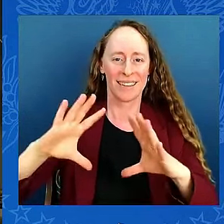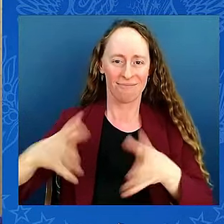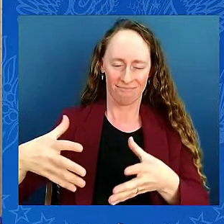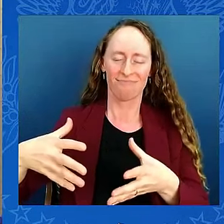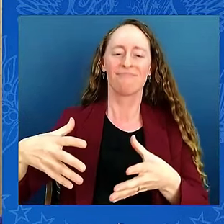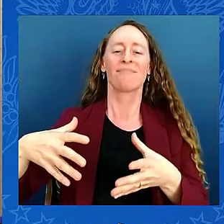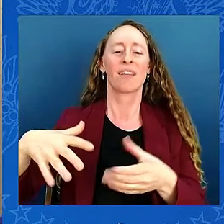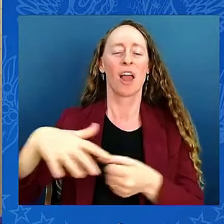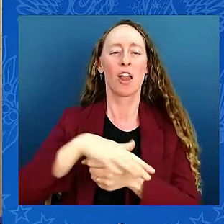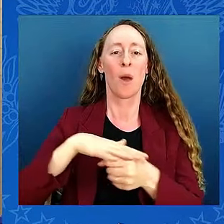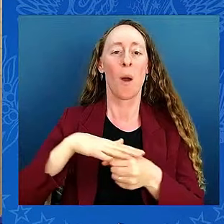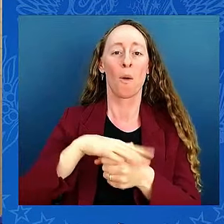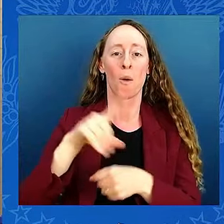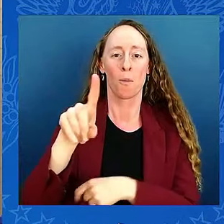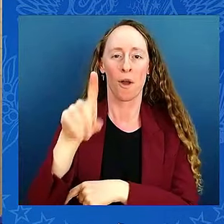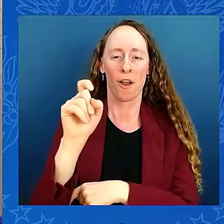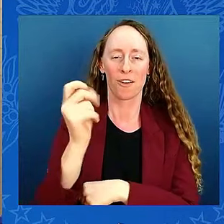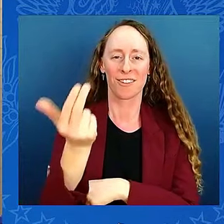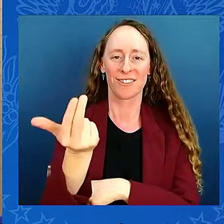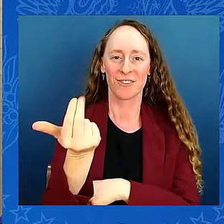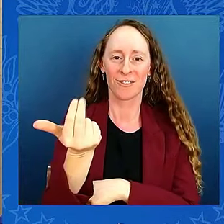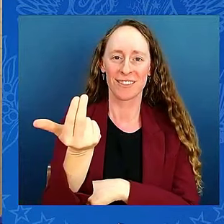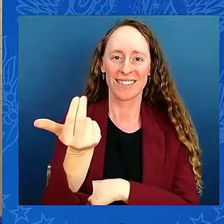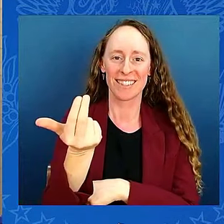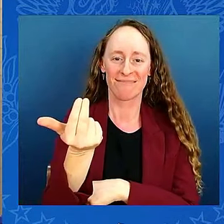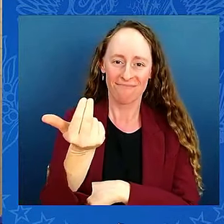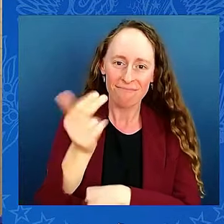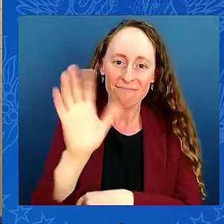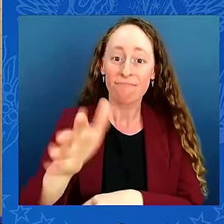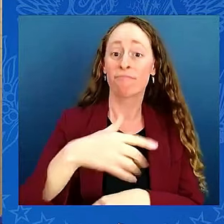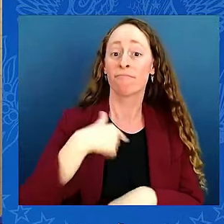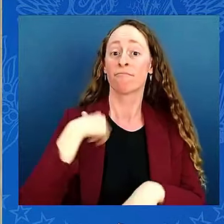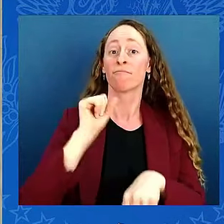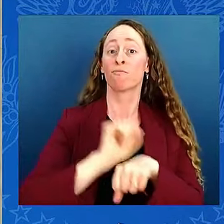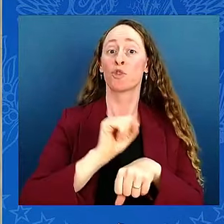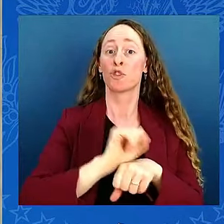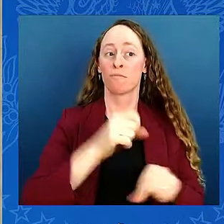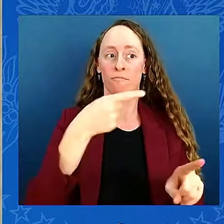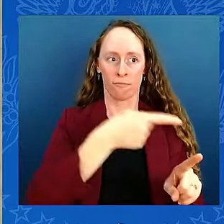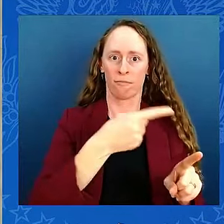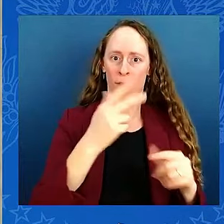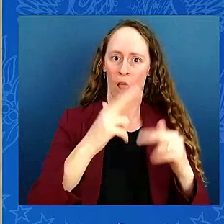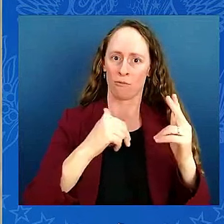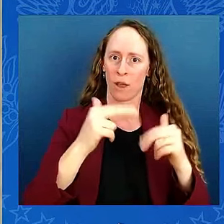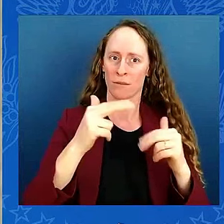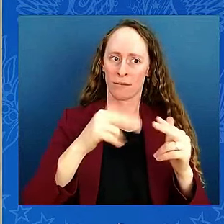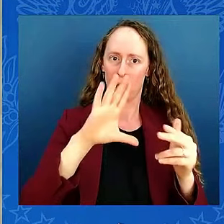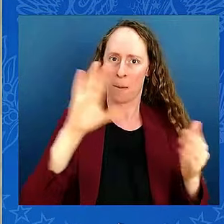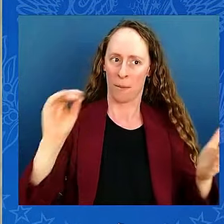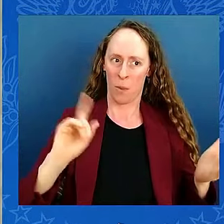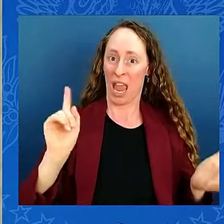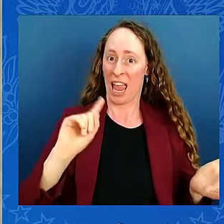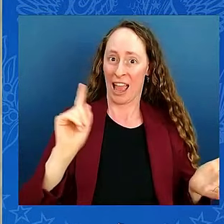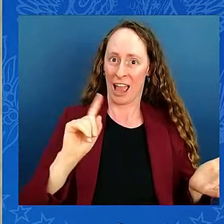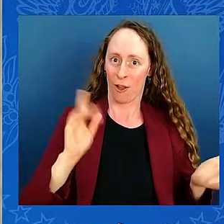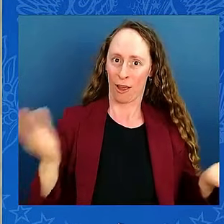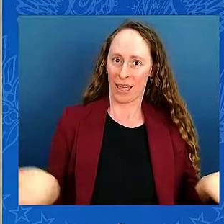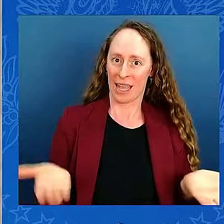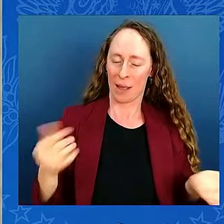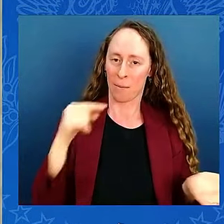I also work for MPL Construction here in Milwaukee. I grew up in O'Connell Falls, just north of Green Bay, and graduated high school 2 years